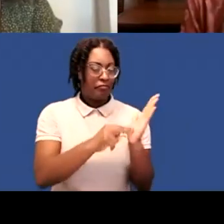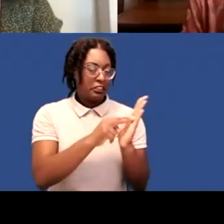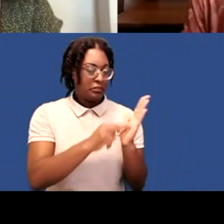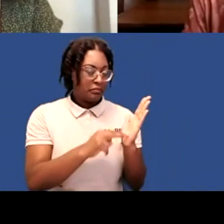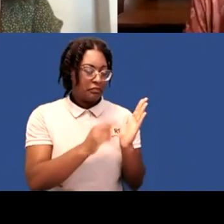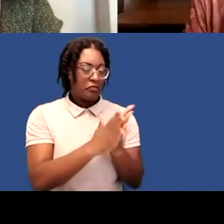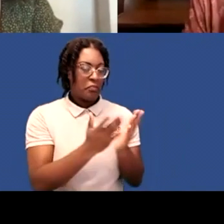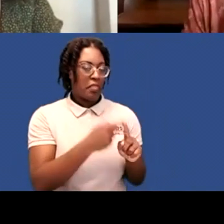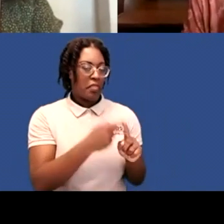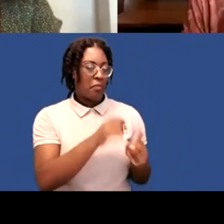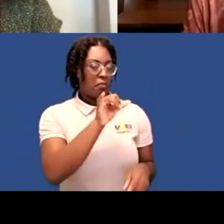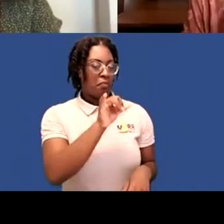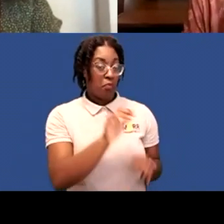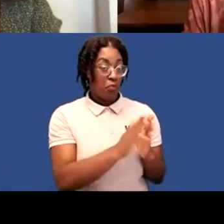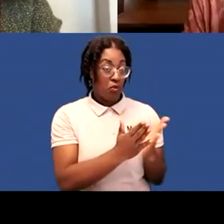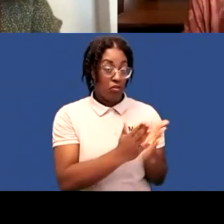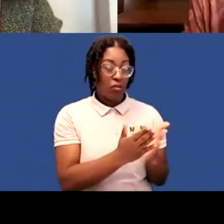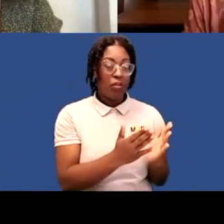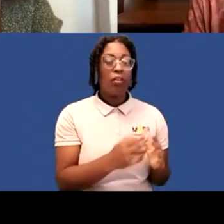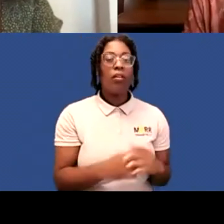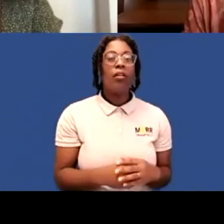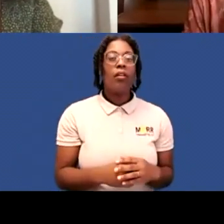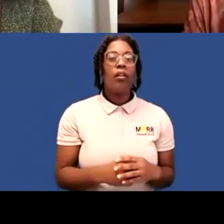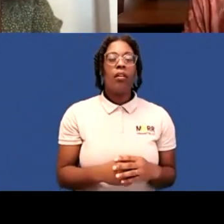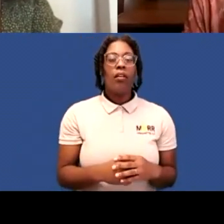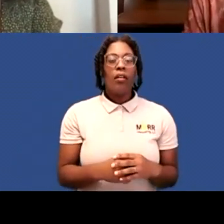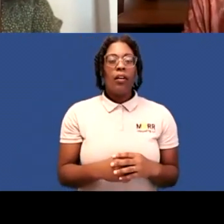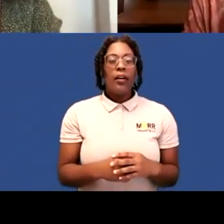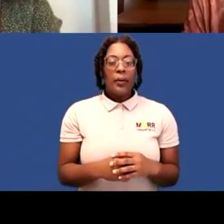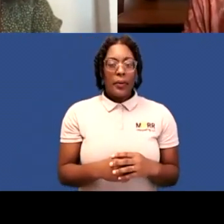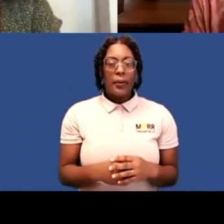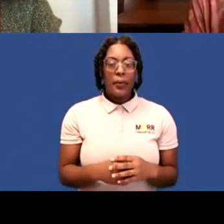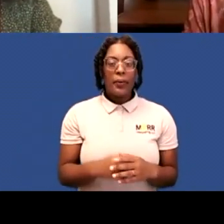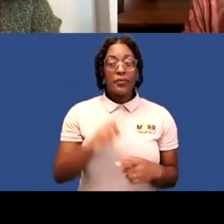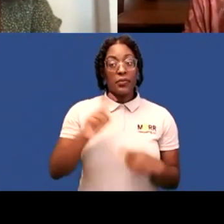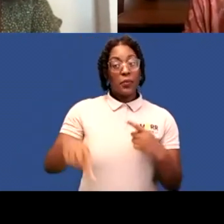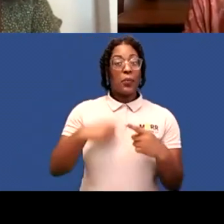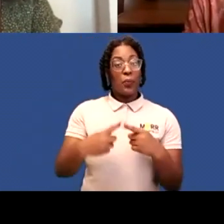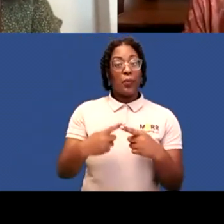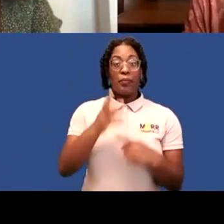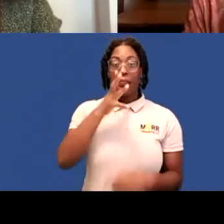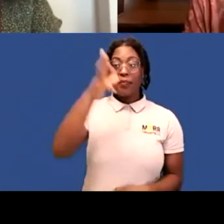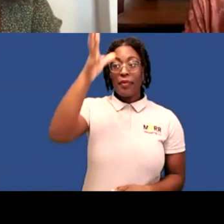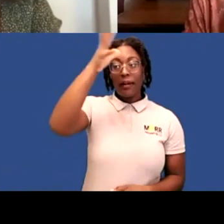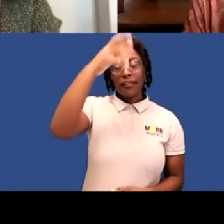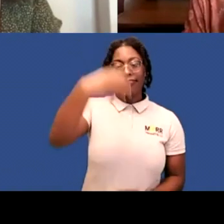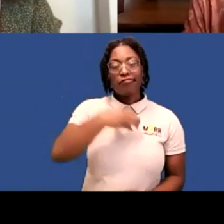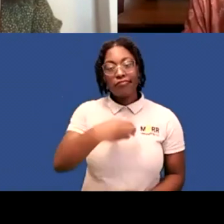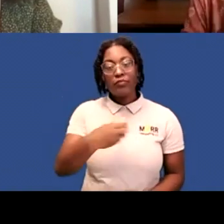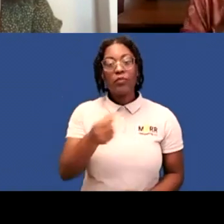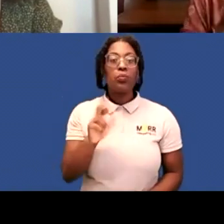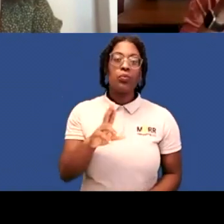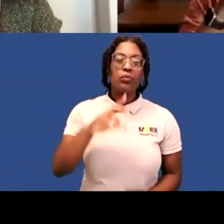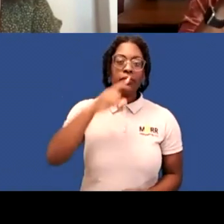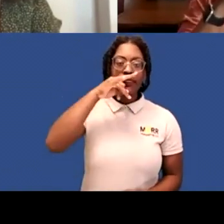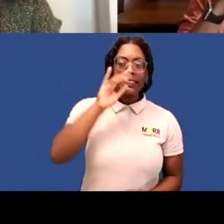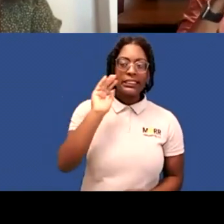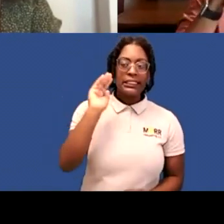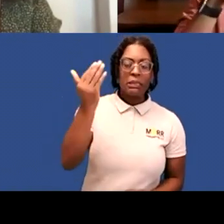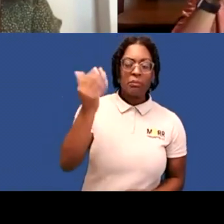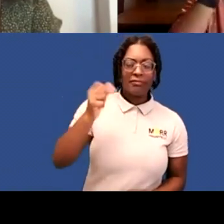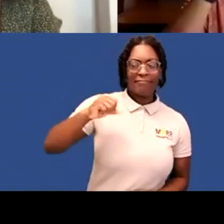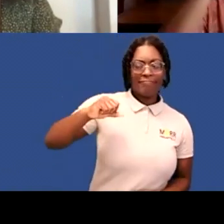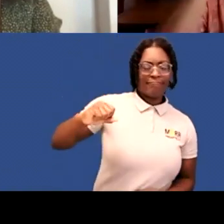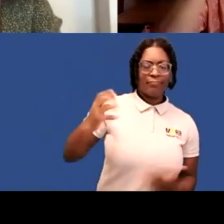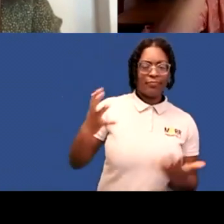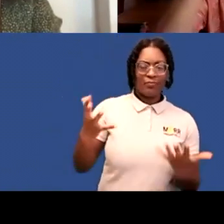snippet of resistance when parents complain or kids seem resistant to the work. But I will